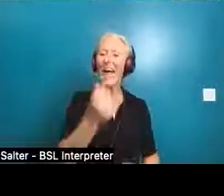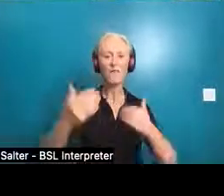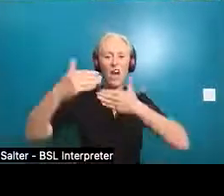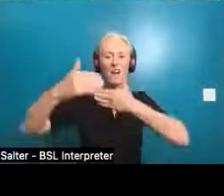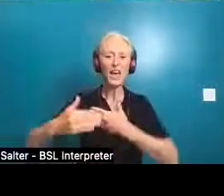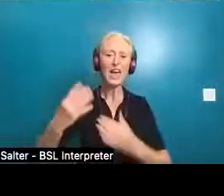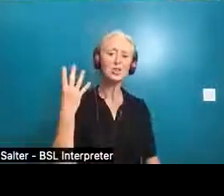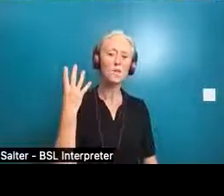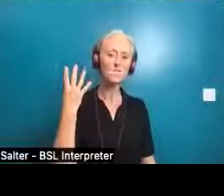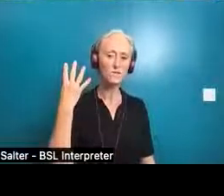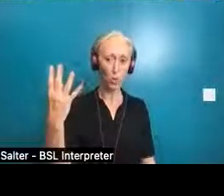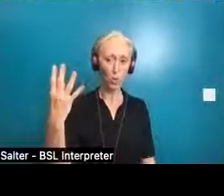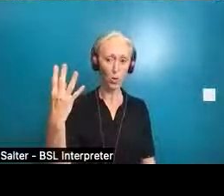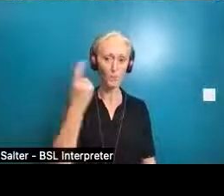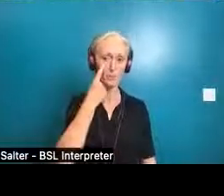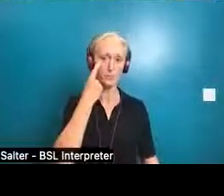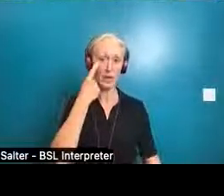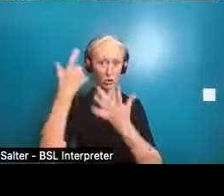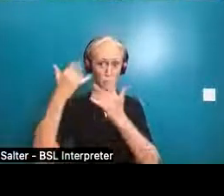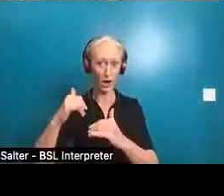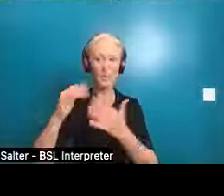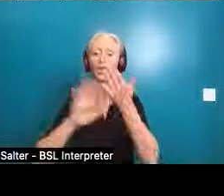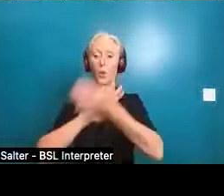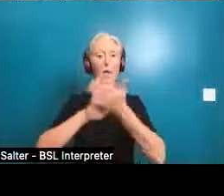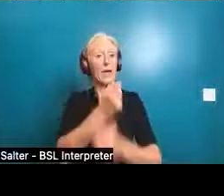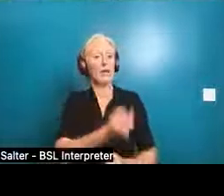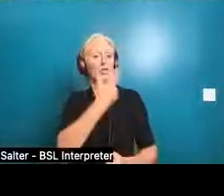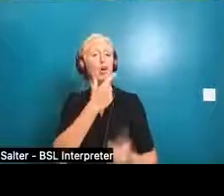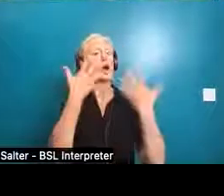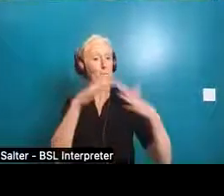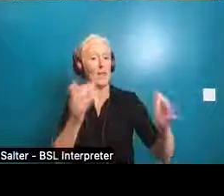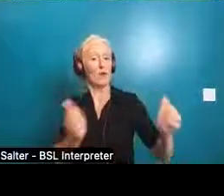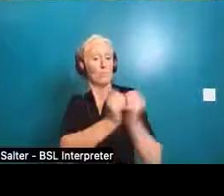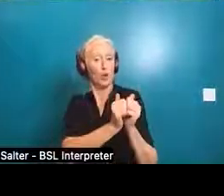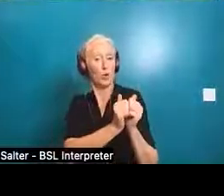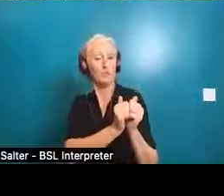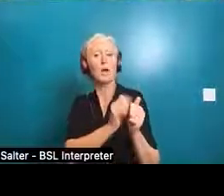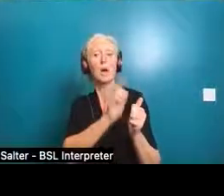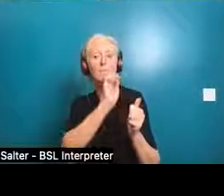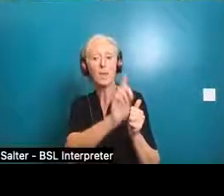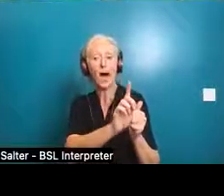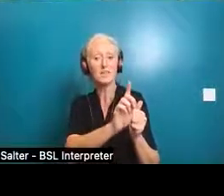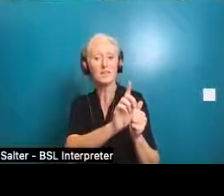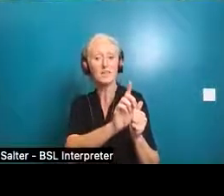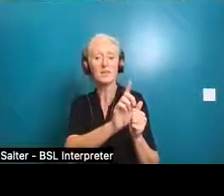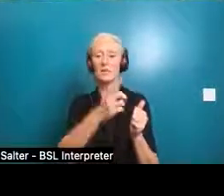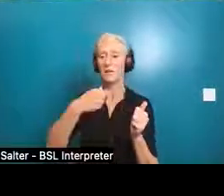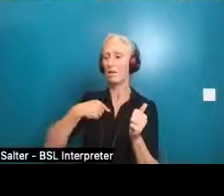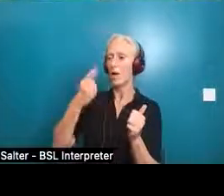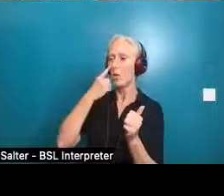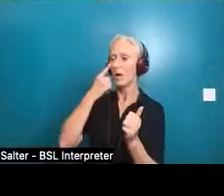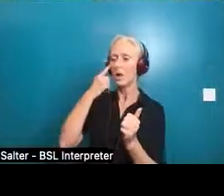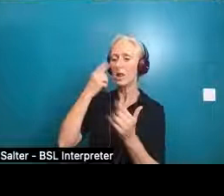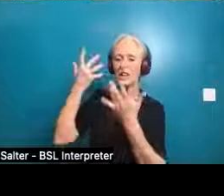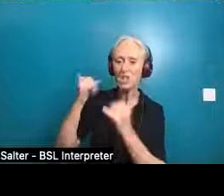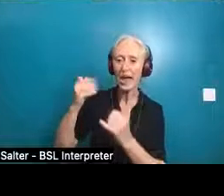after drugs have been approved, and it's just continuing to monitor the patients long-term to look for